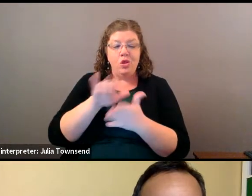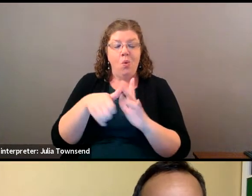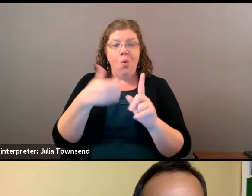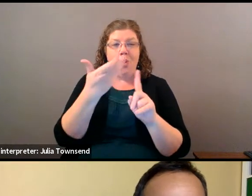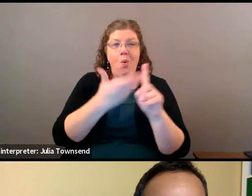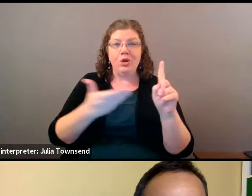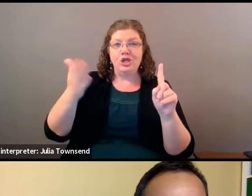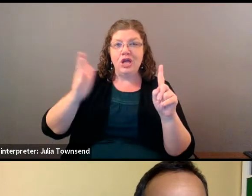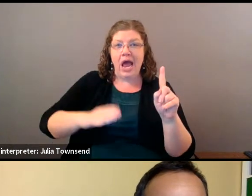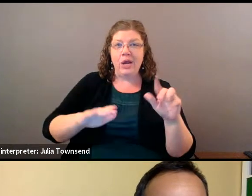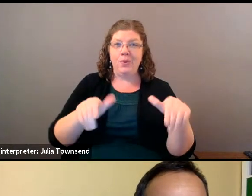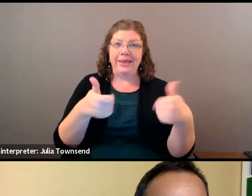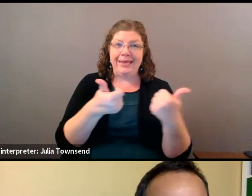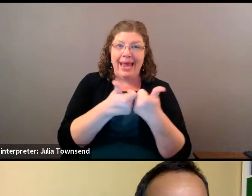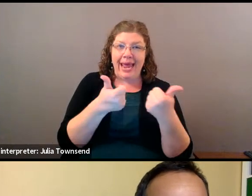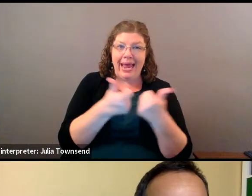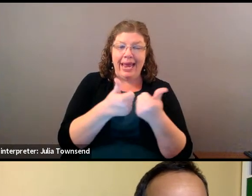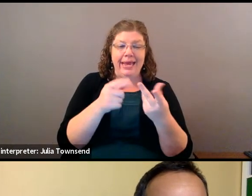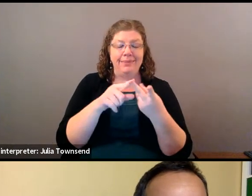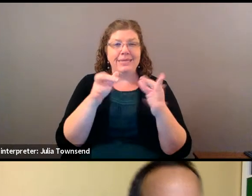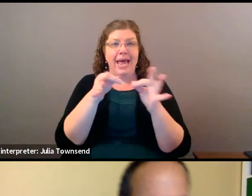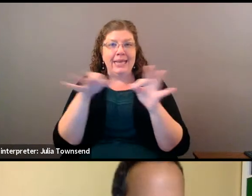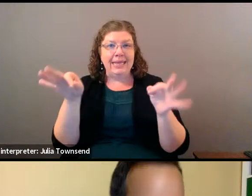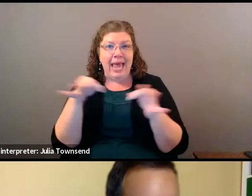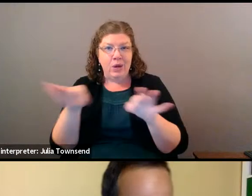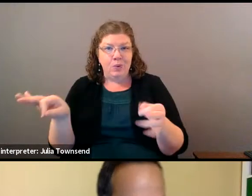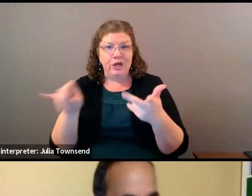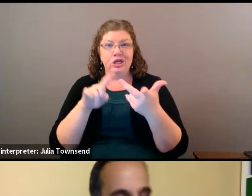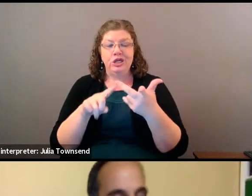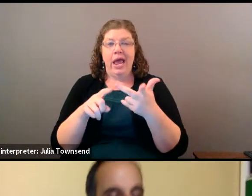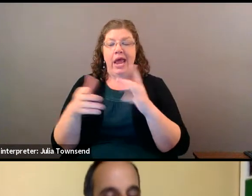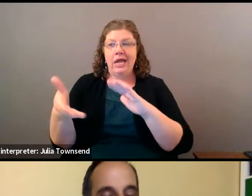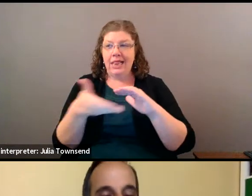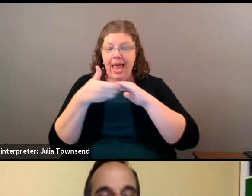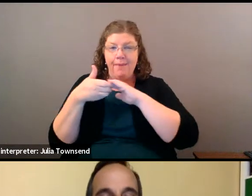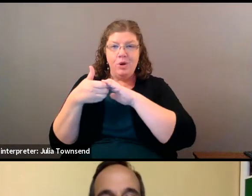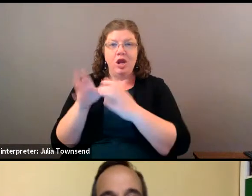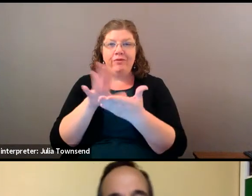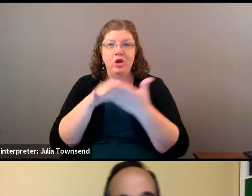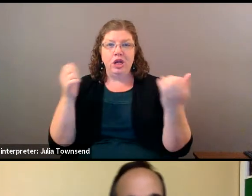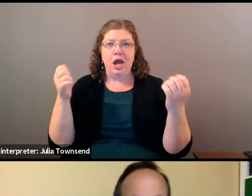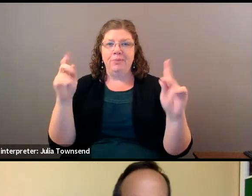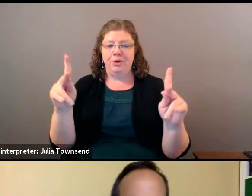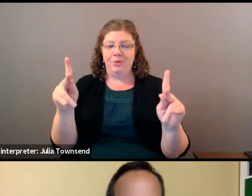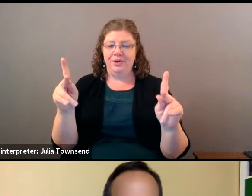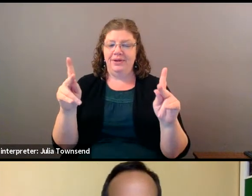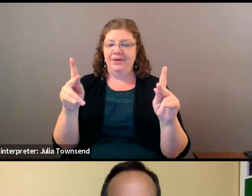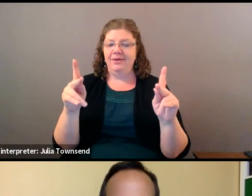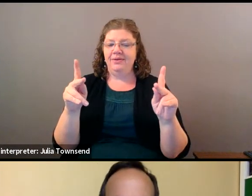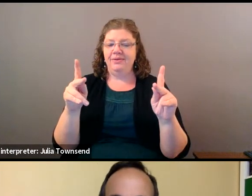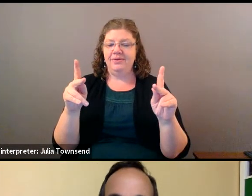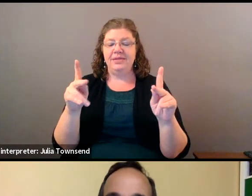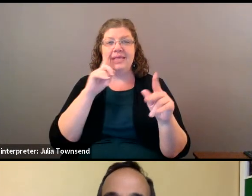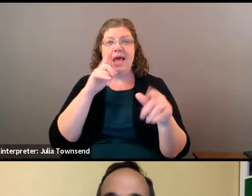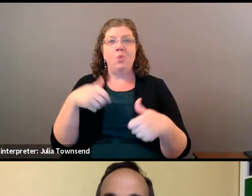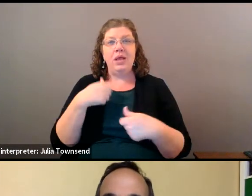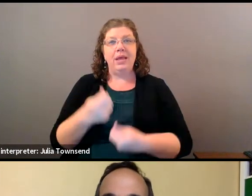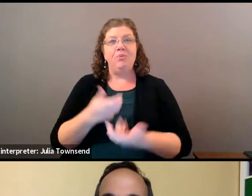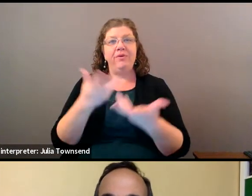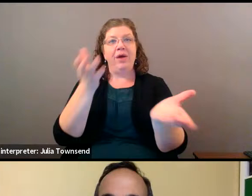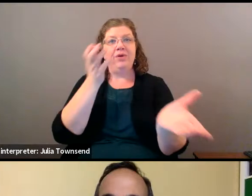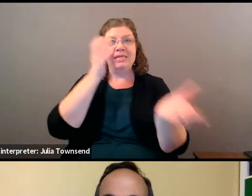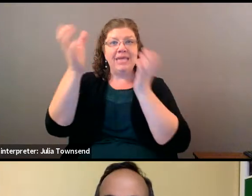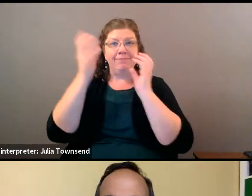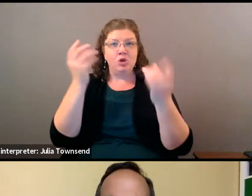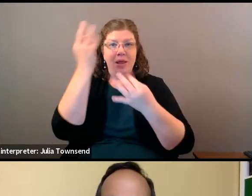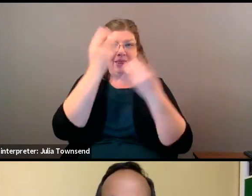with games and language routines and collaborative learning opportunities that really bring forward conceptual